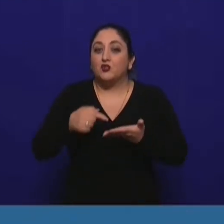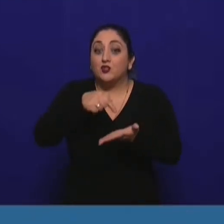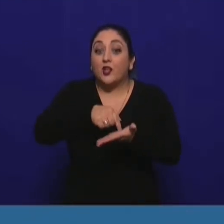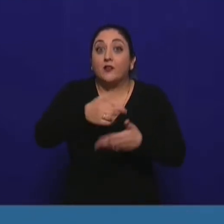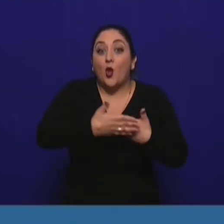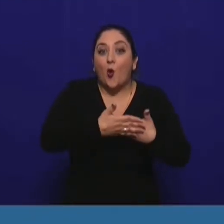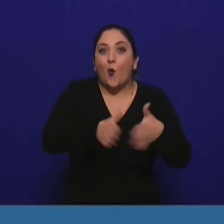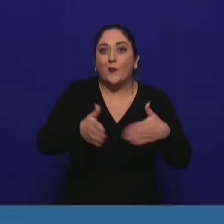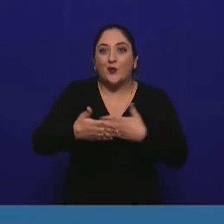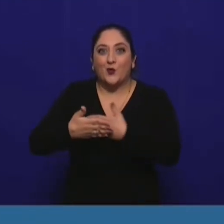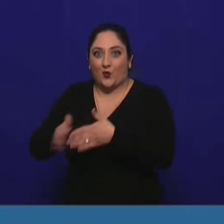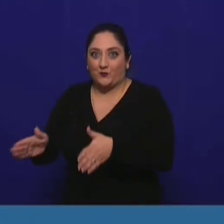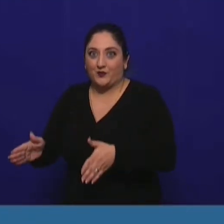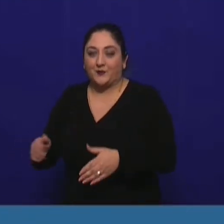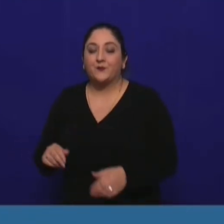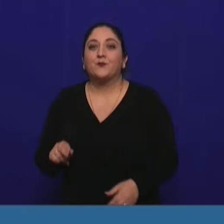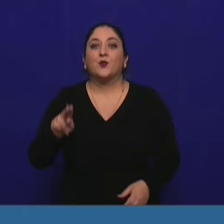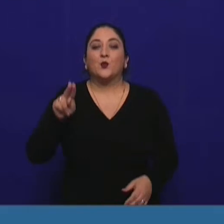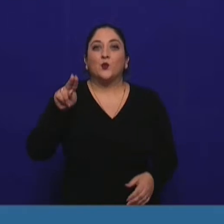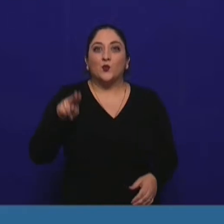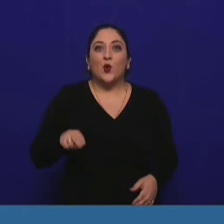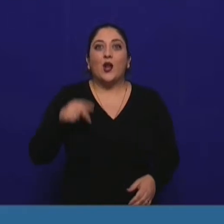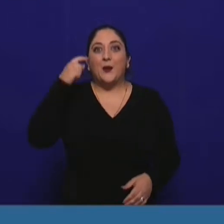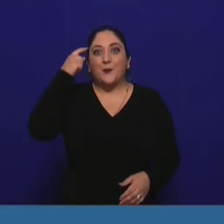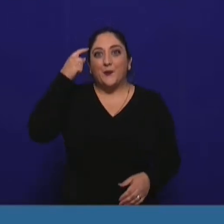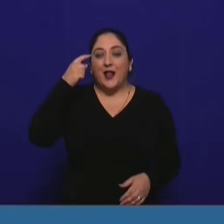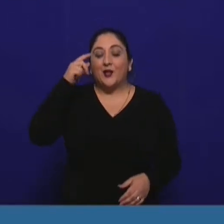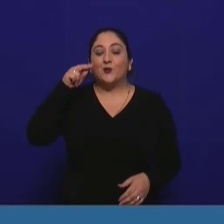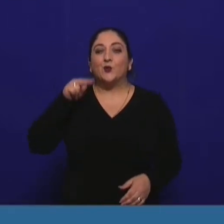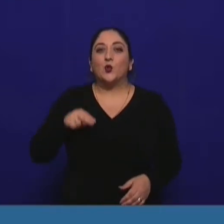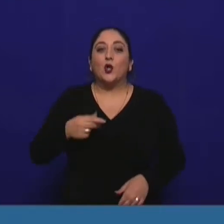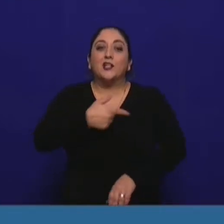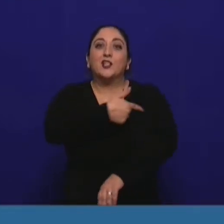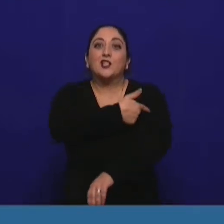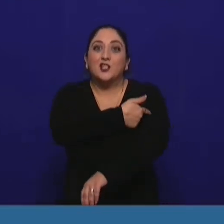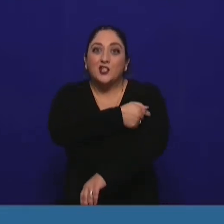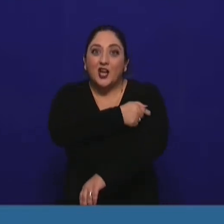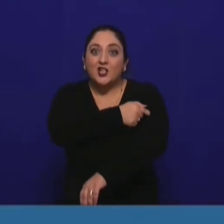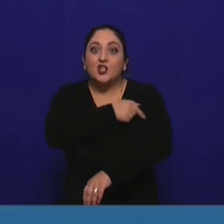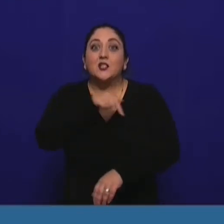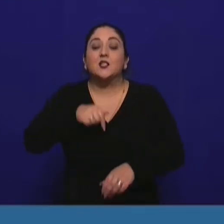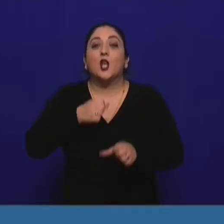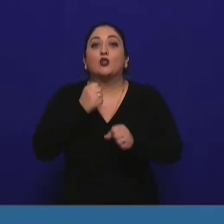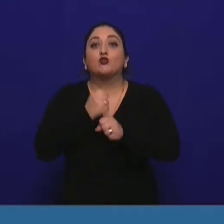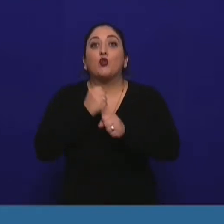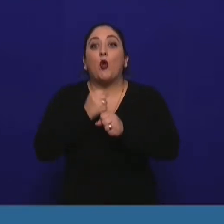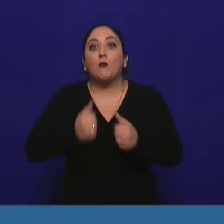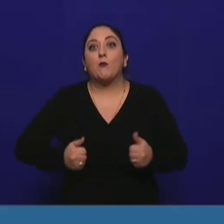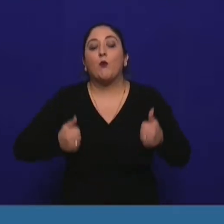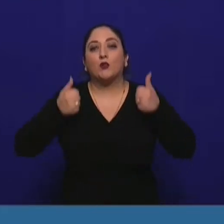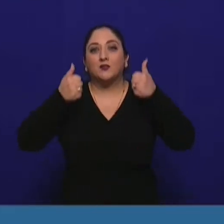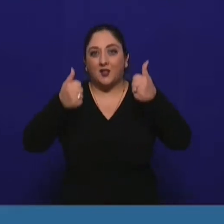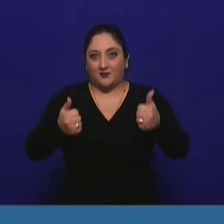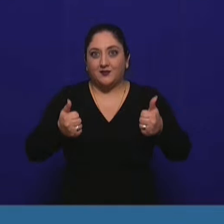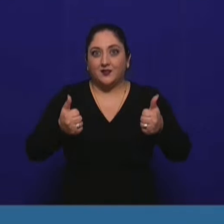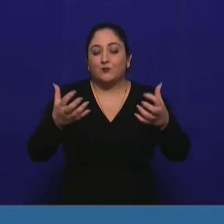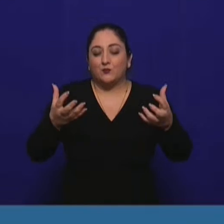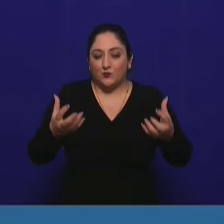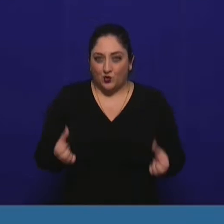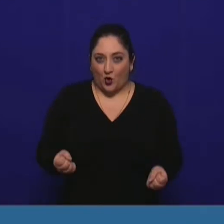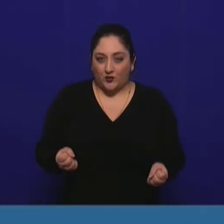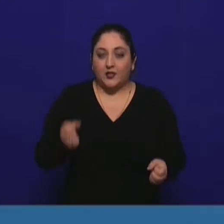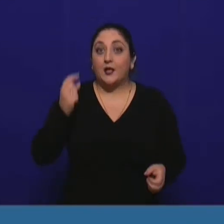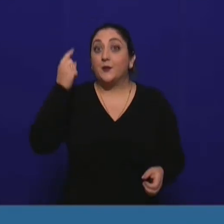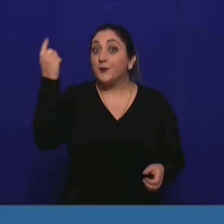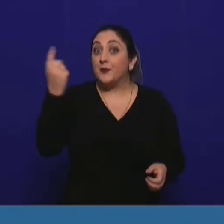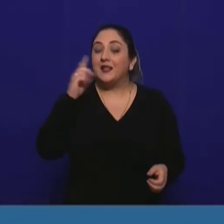miftuħin u anka qegħdin il-pjan biex nibdew ukoll inlaqmu dawk li huma essential workers fejn dawn huma